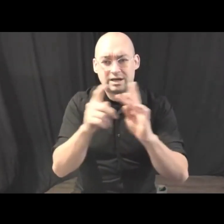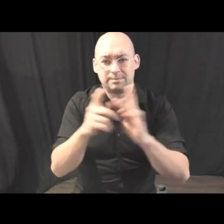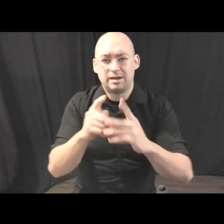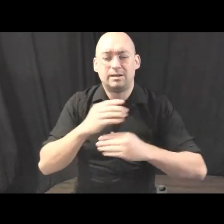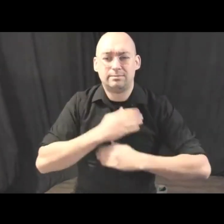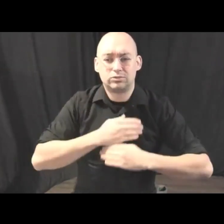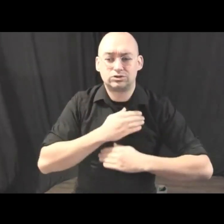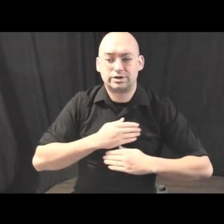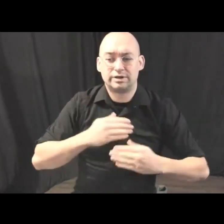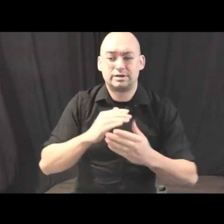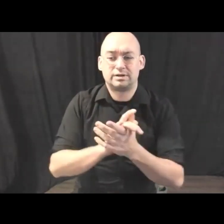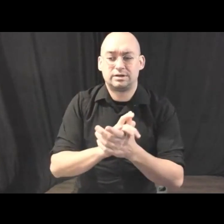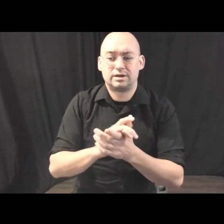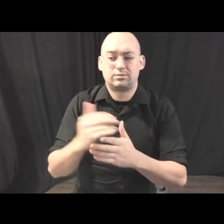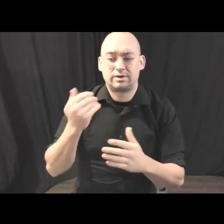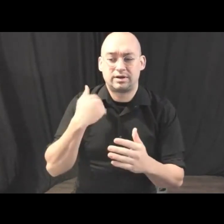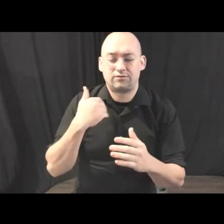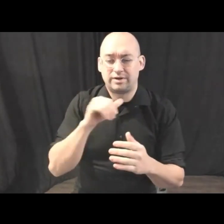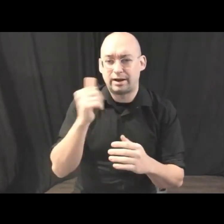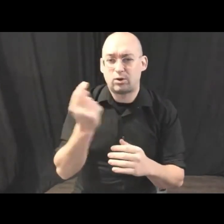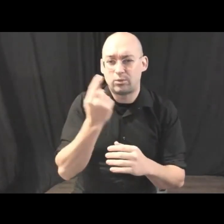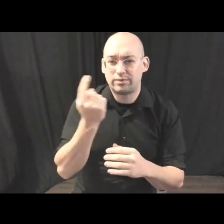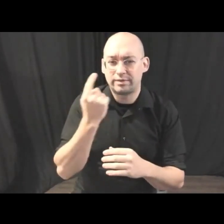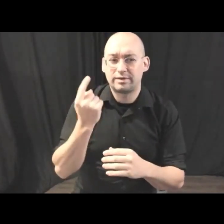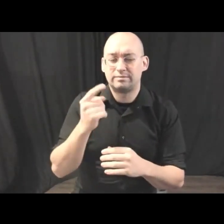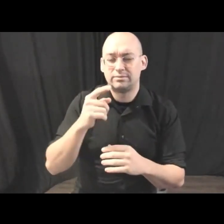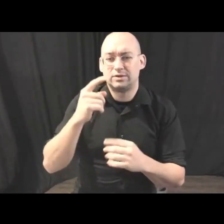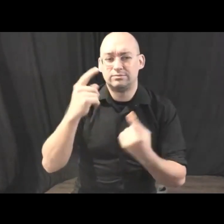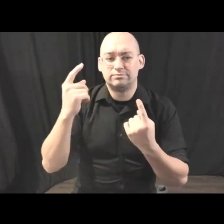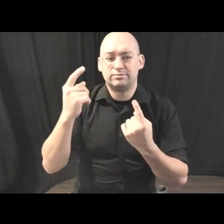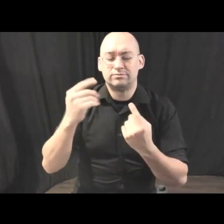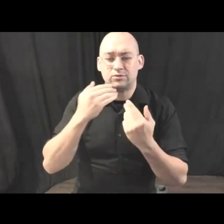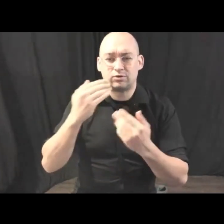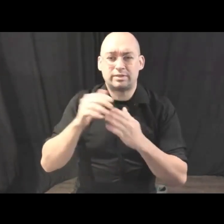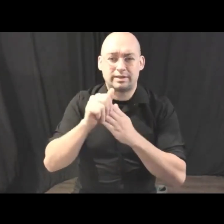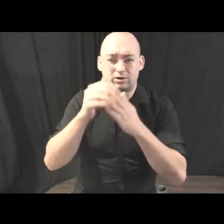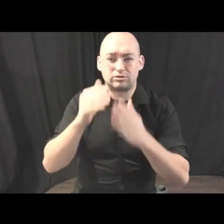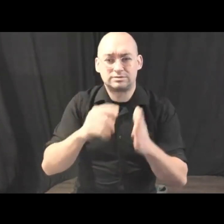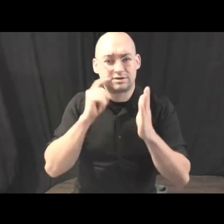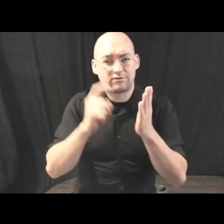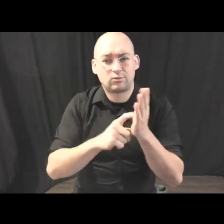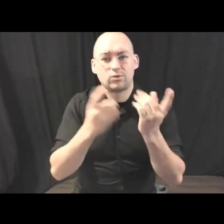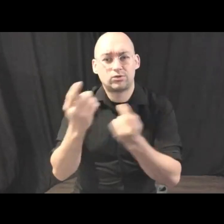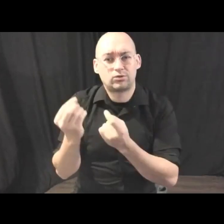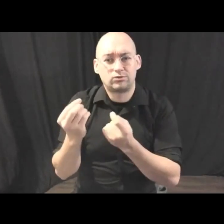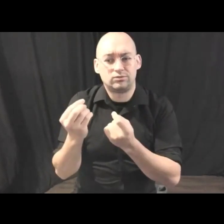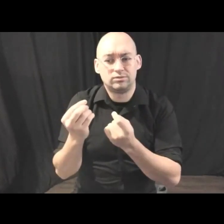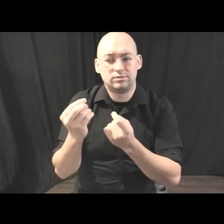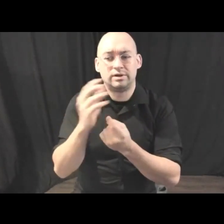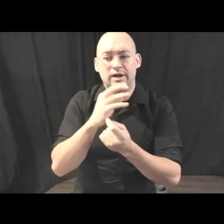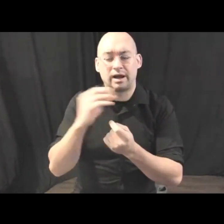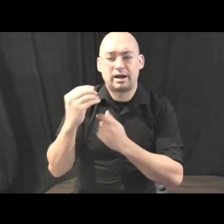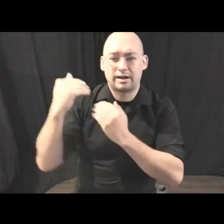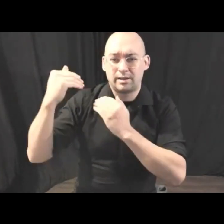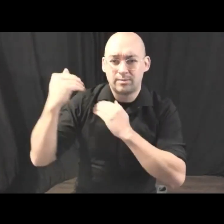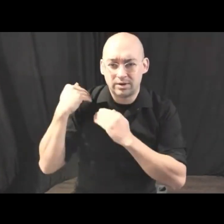each of you who have not only been the thought leaders in identifying what we need to do, but have also been our accountability partners to ensure we